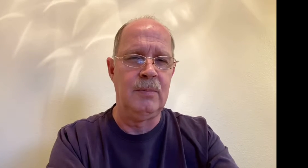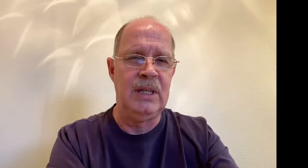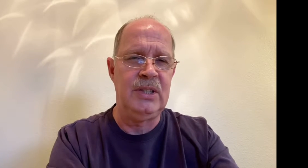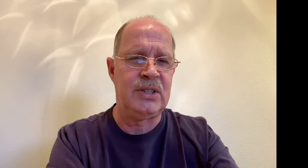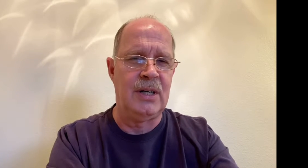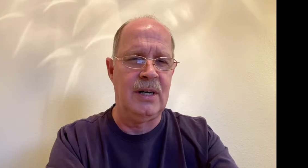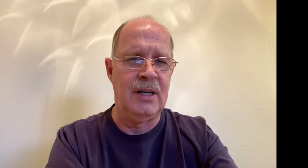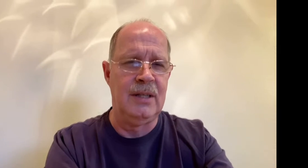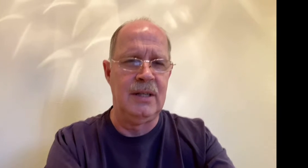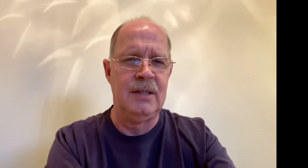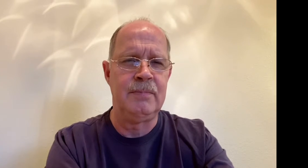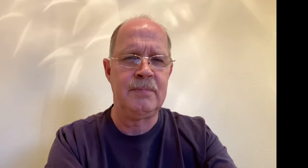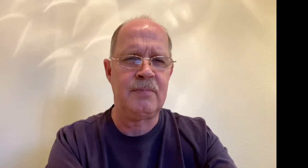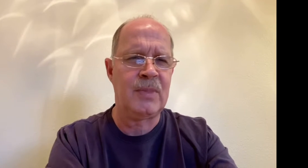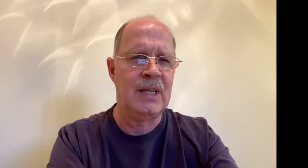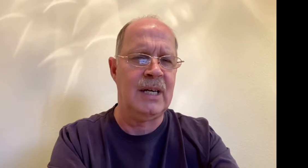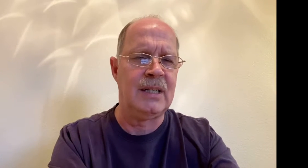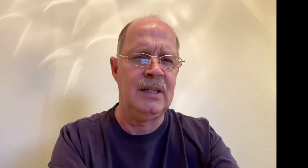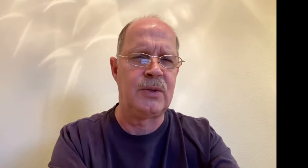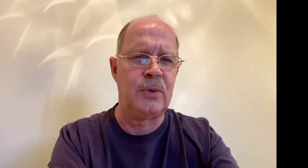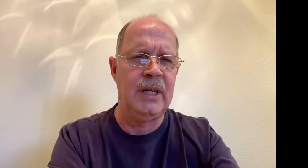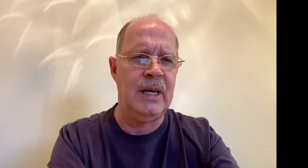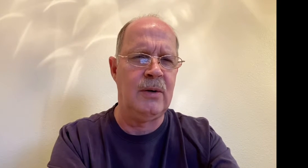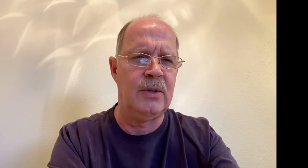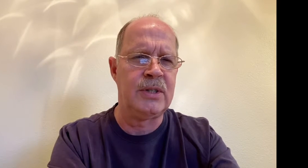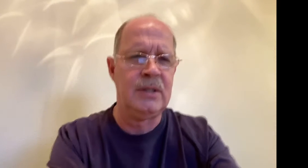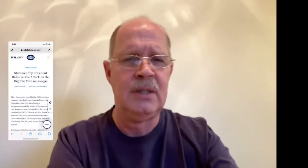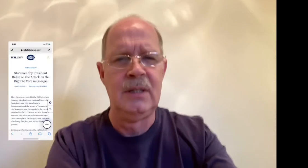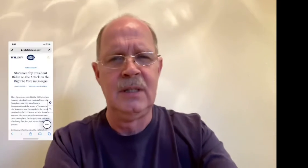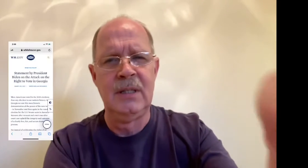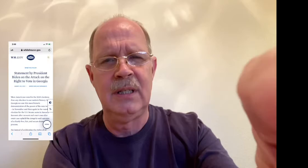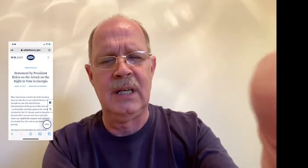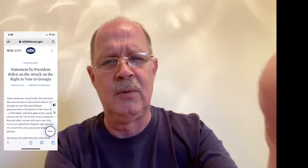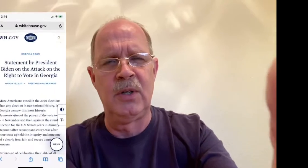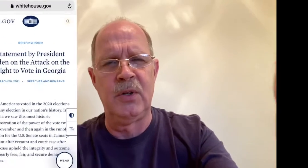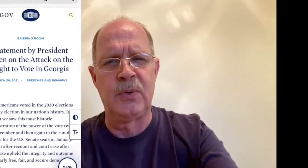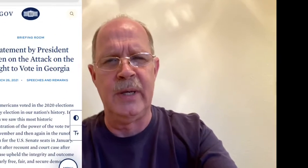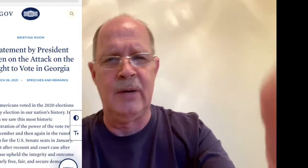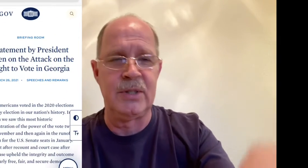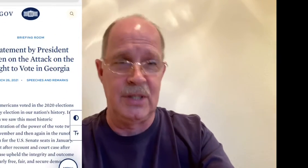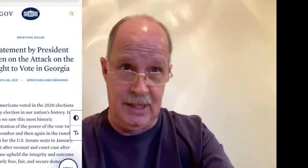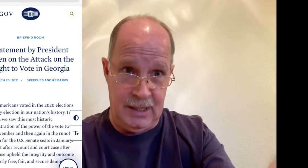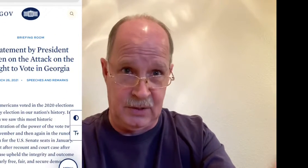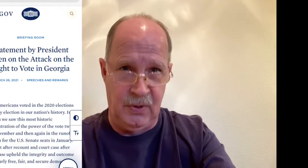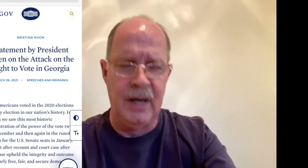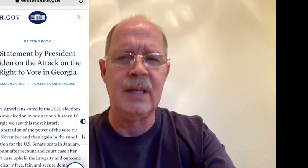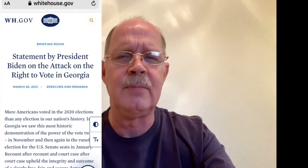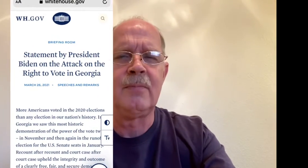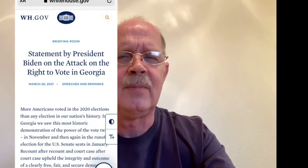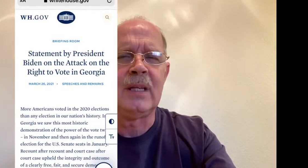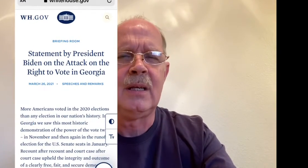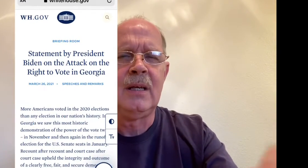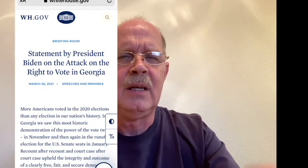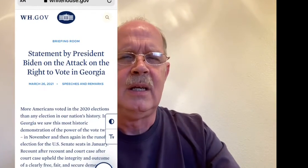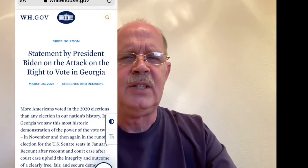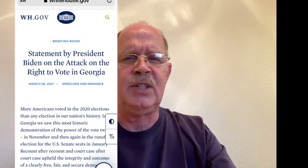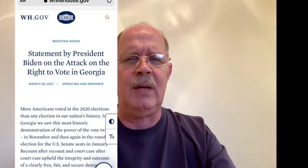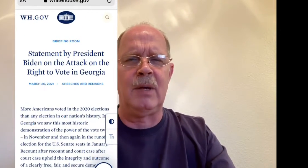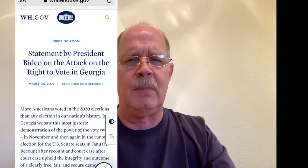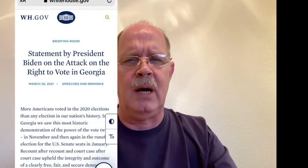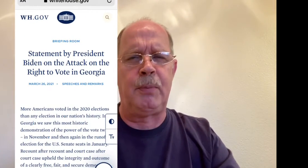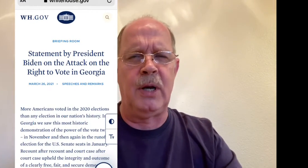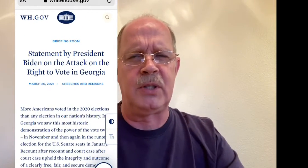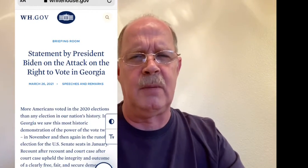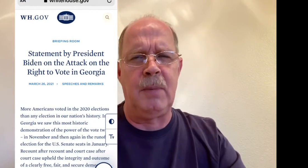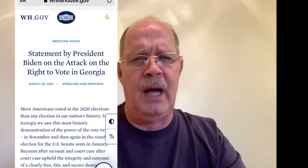Don't get me started. I need 3 hours. And I don't want to do 3 hours today. It's Friday.